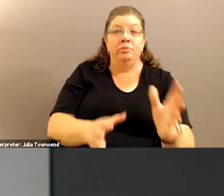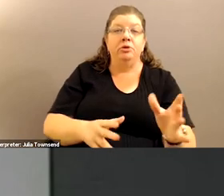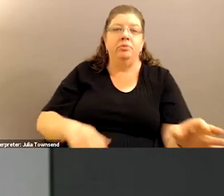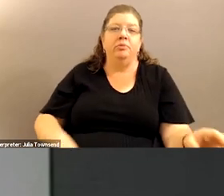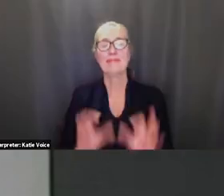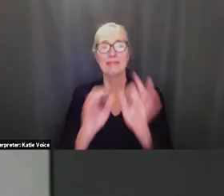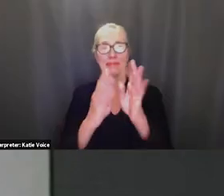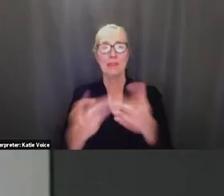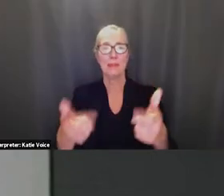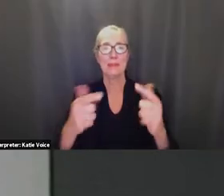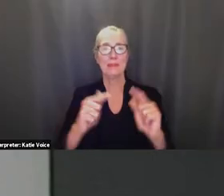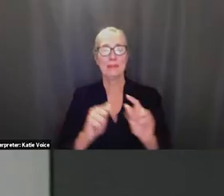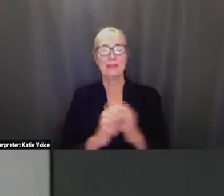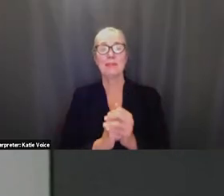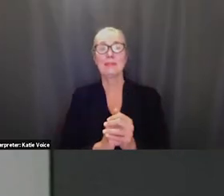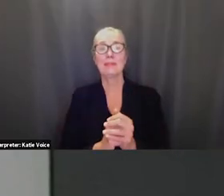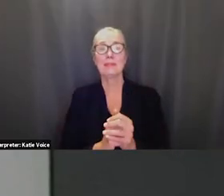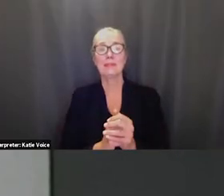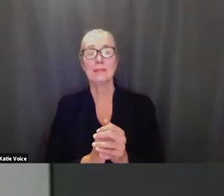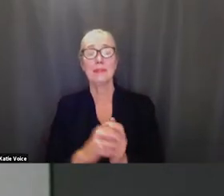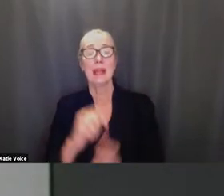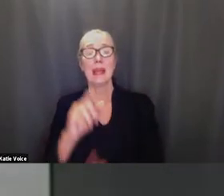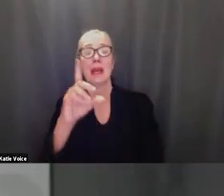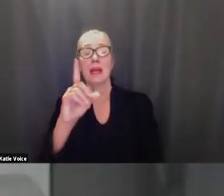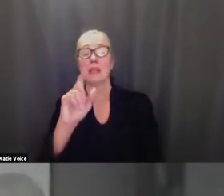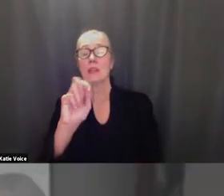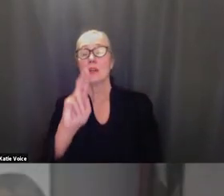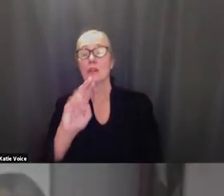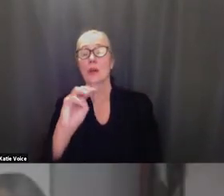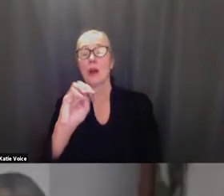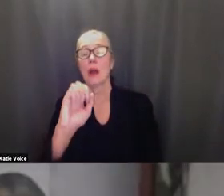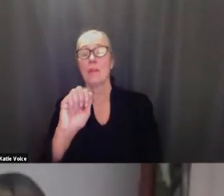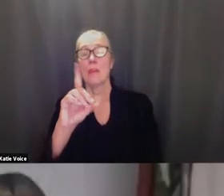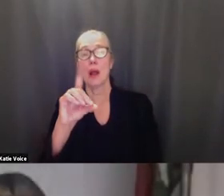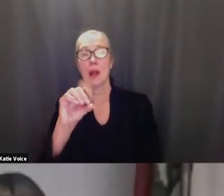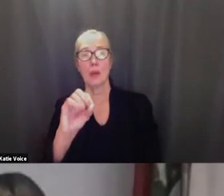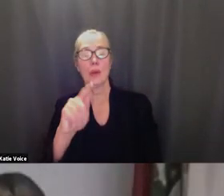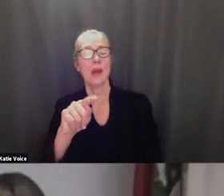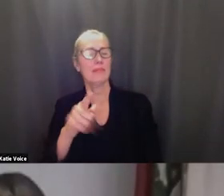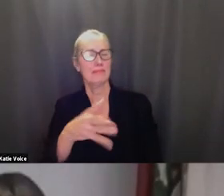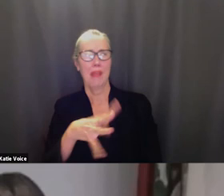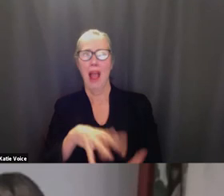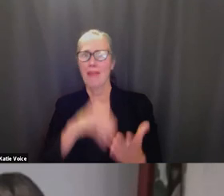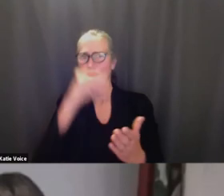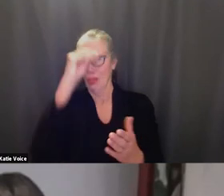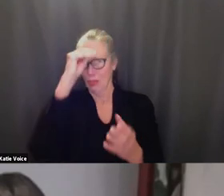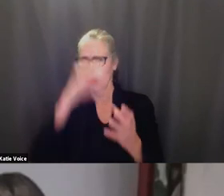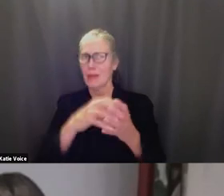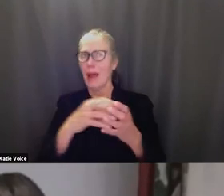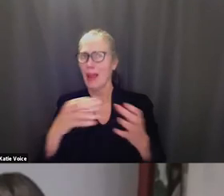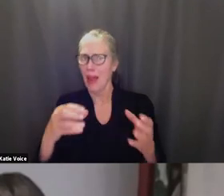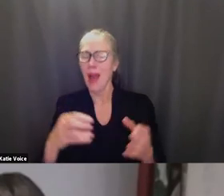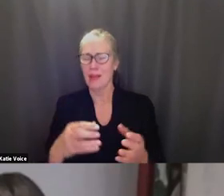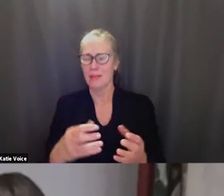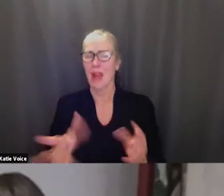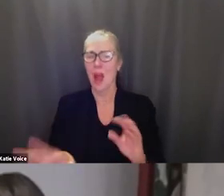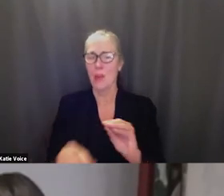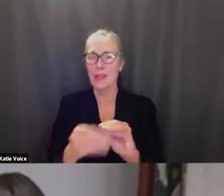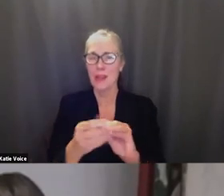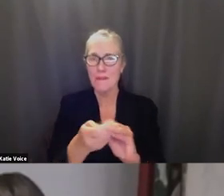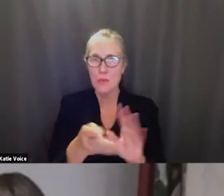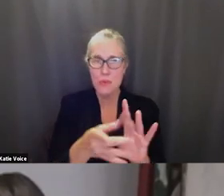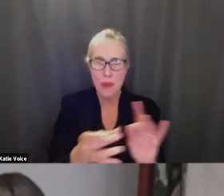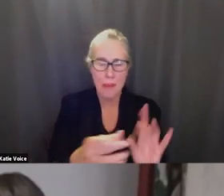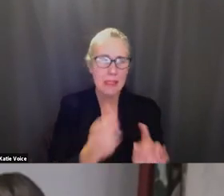um i i just want to make a couple comments first of all i've learned a lot uh from each of the comments that you made and